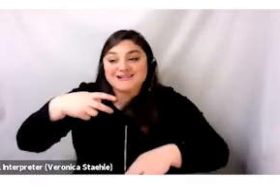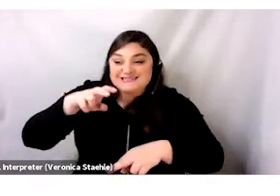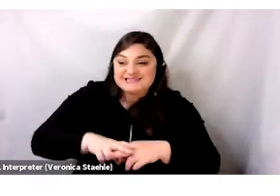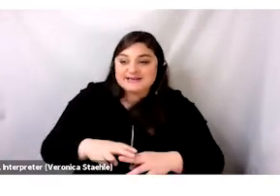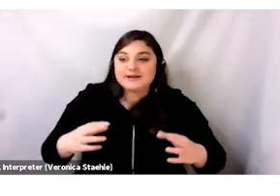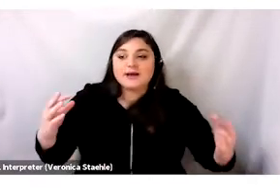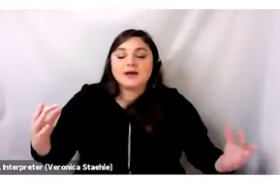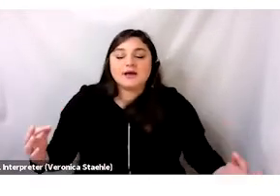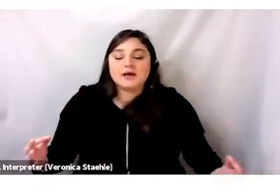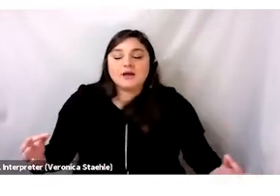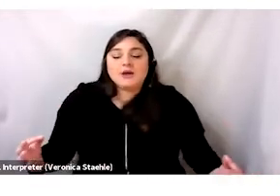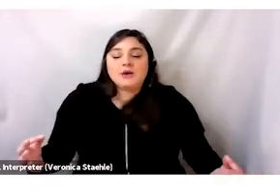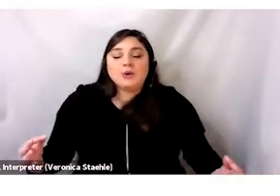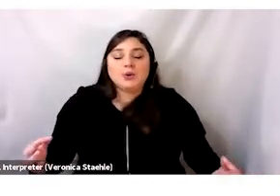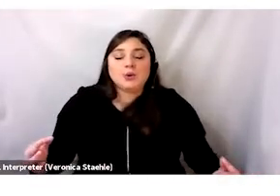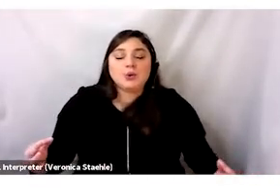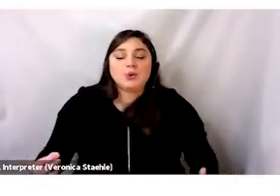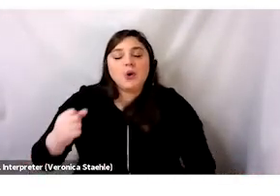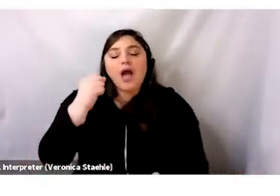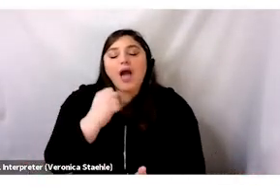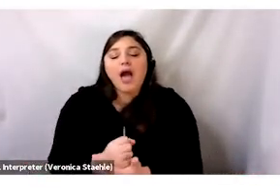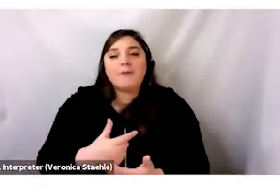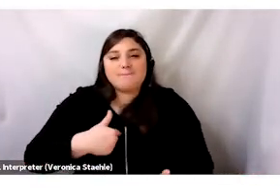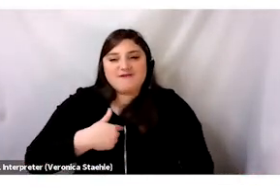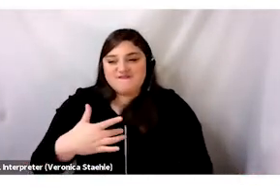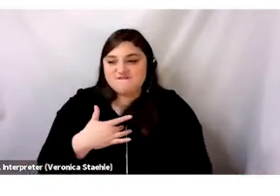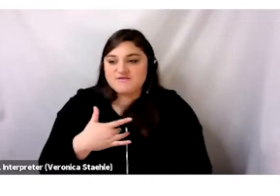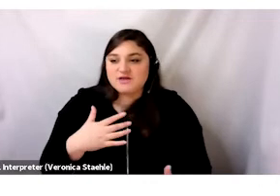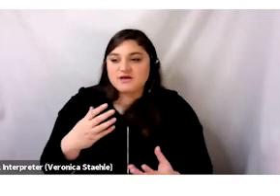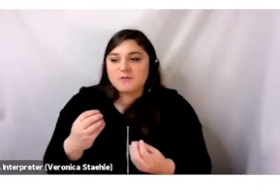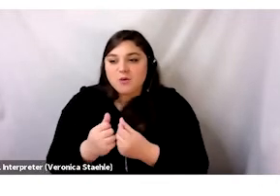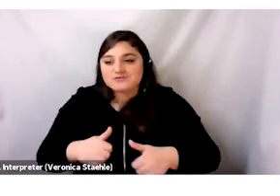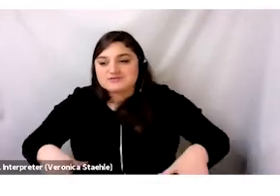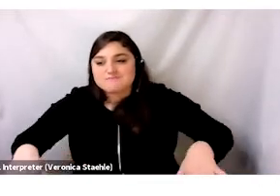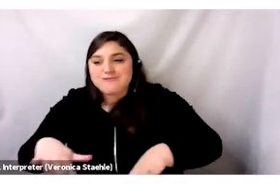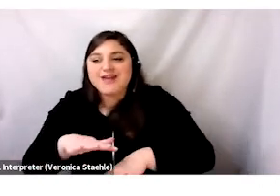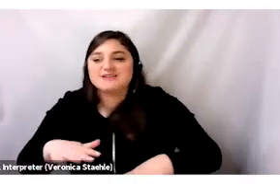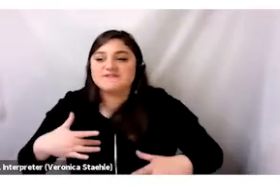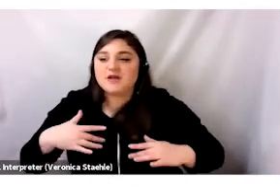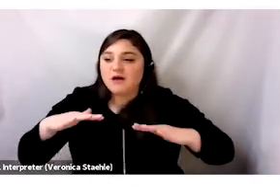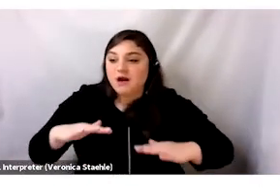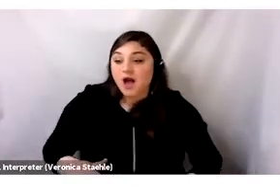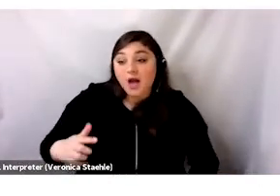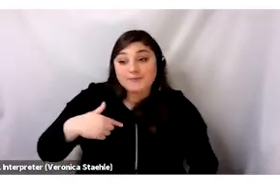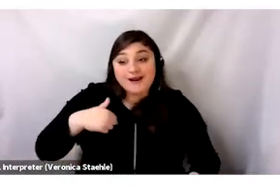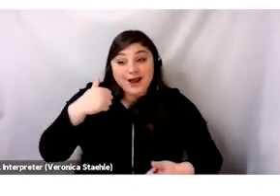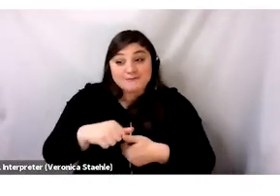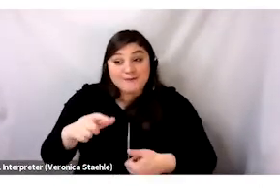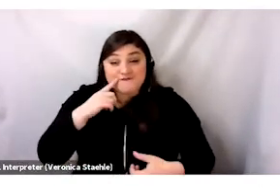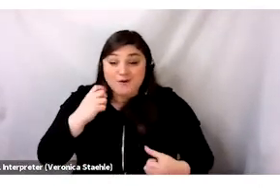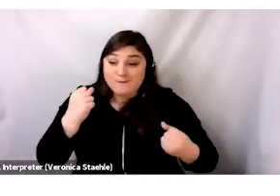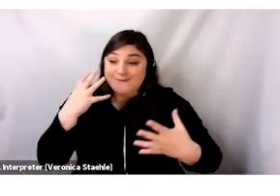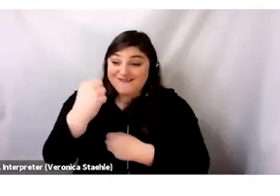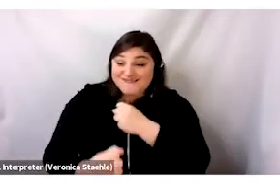and spaciousness um, and peace of mind. It was really hard. And for many years, I thought